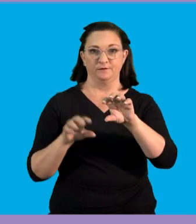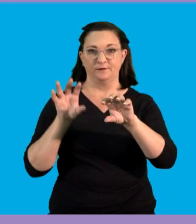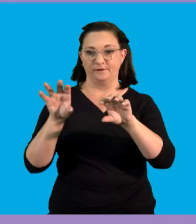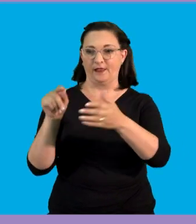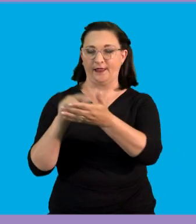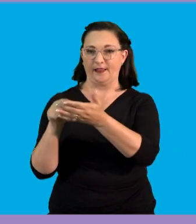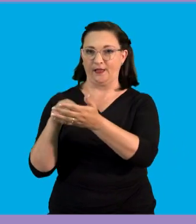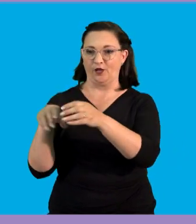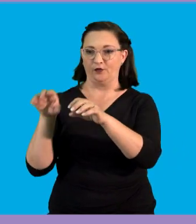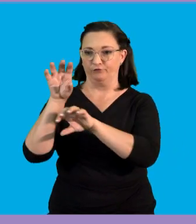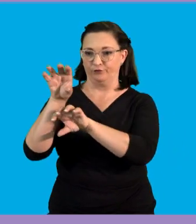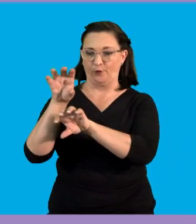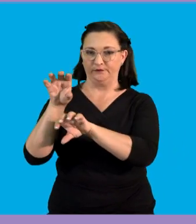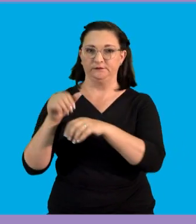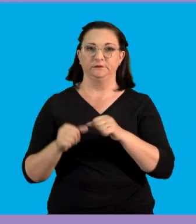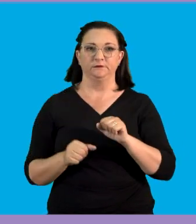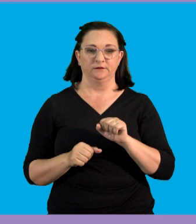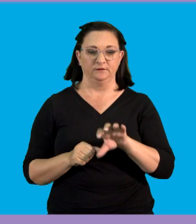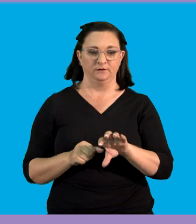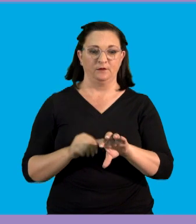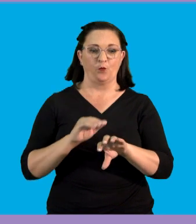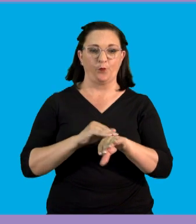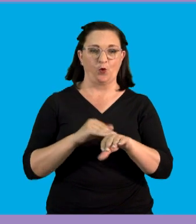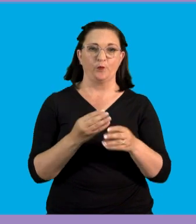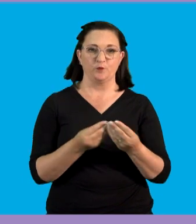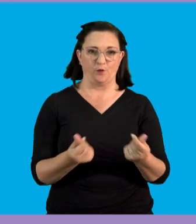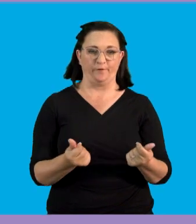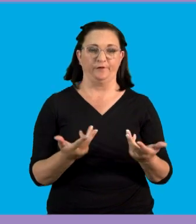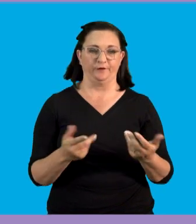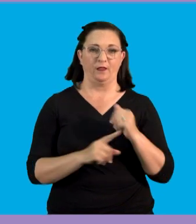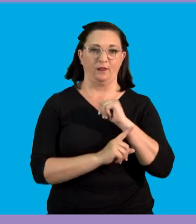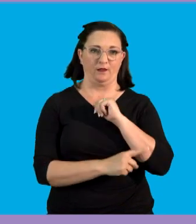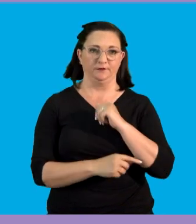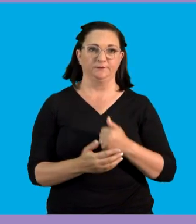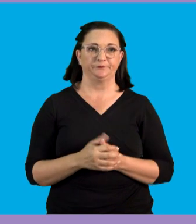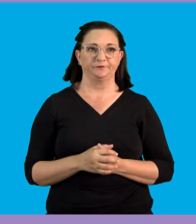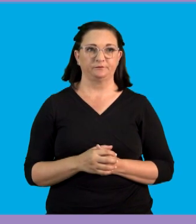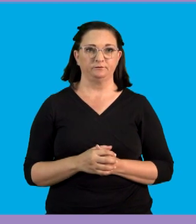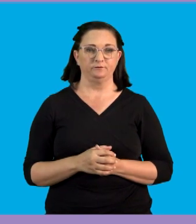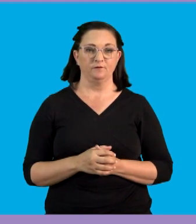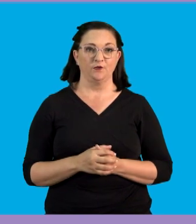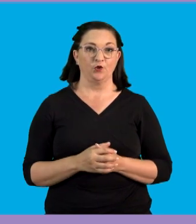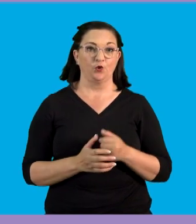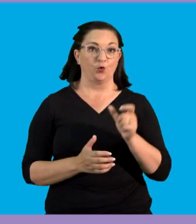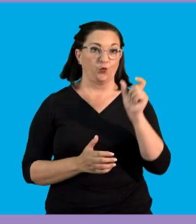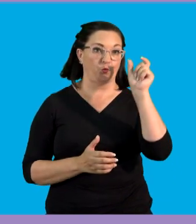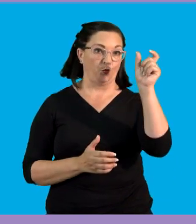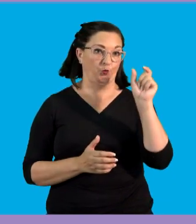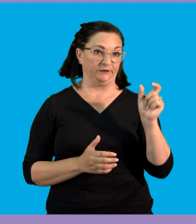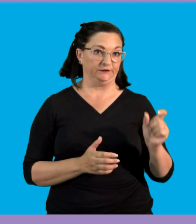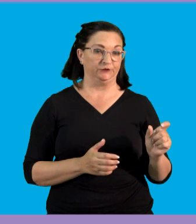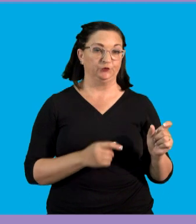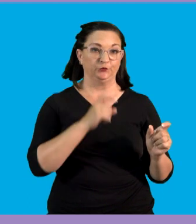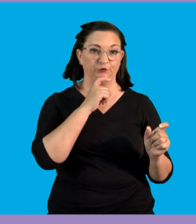with common fractions. And lastly, we focused on solving problems. The keywords